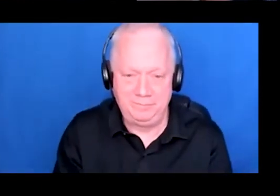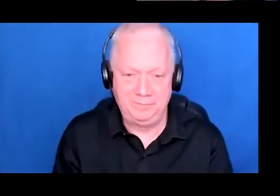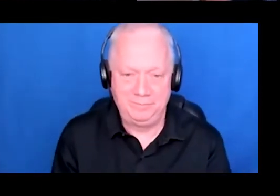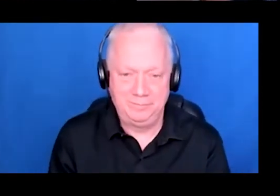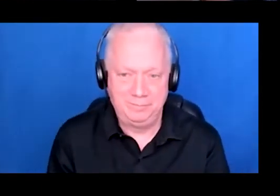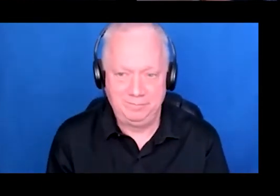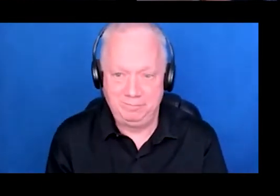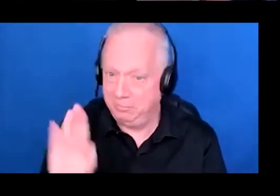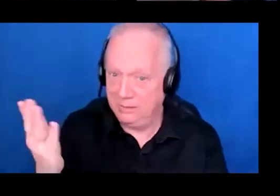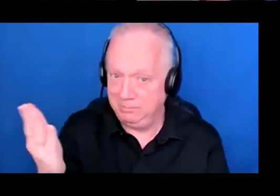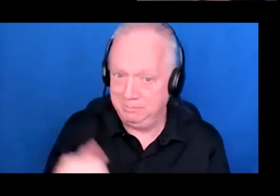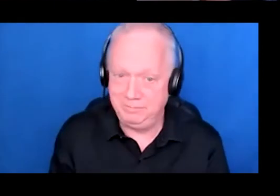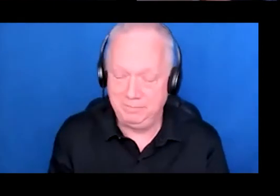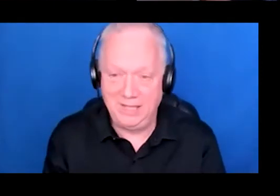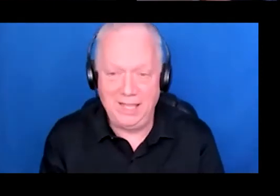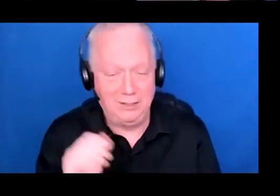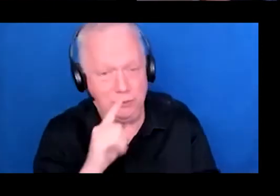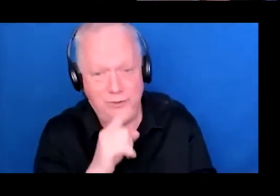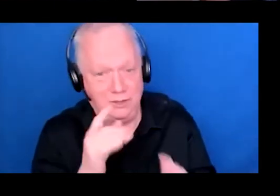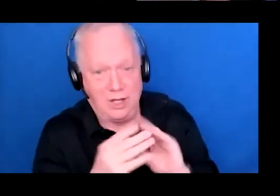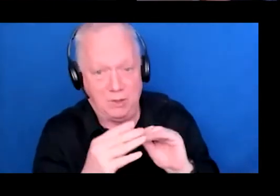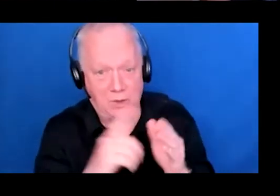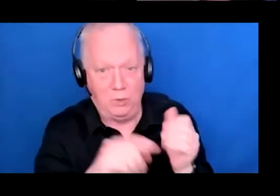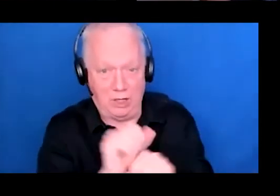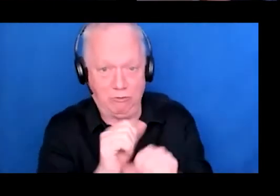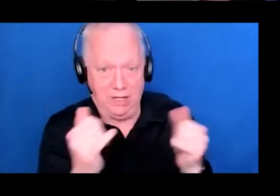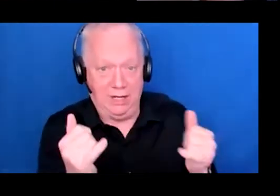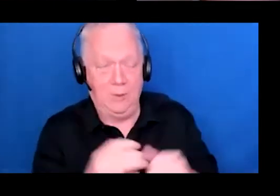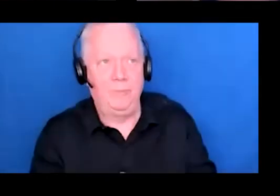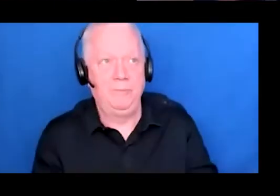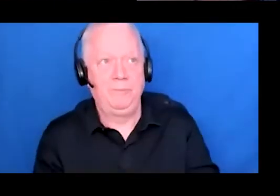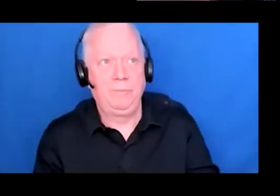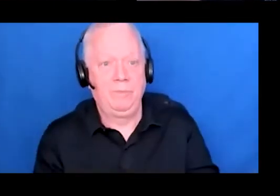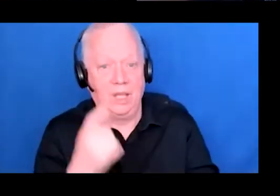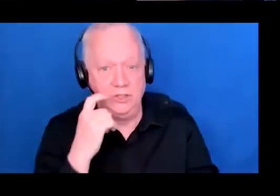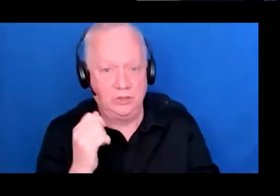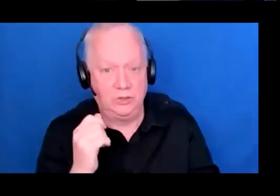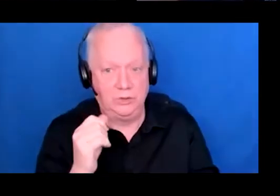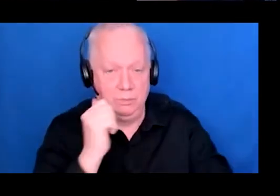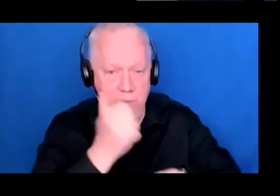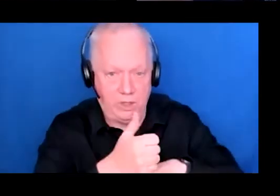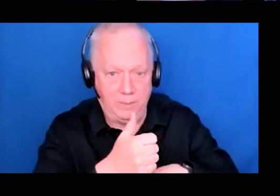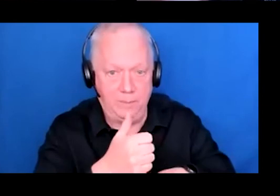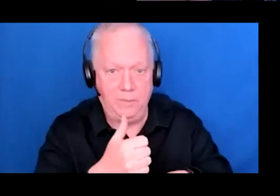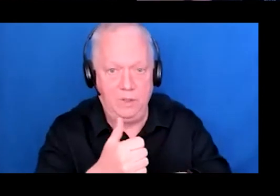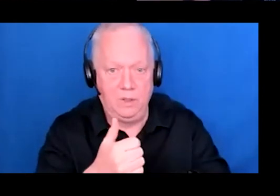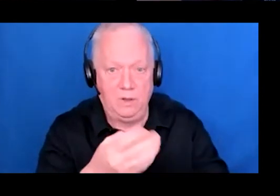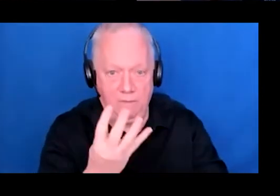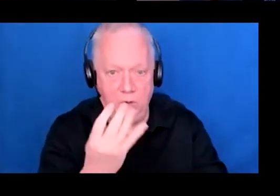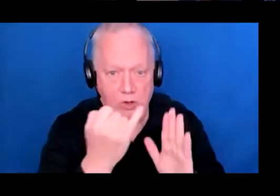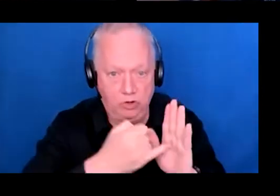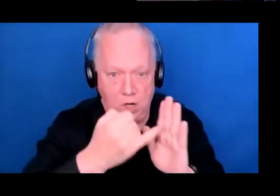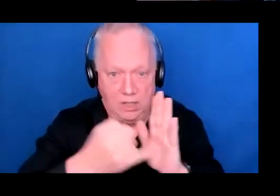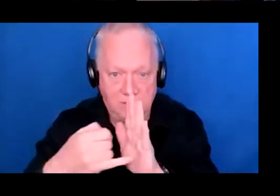Do you want to go, Bill? I could talk about what I'm working on now. I just put up 4 drawings that I